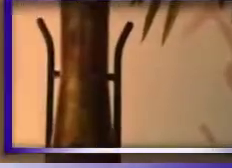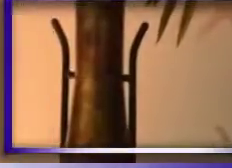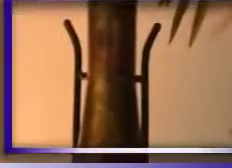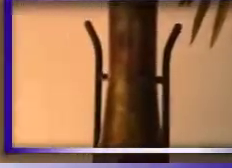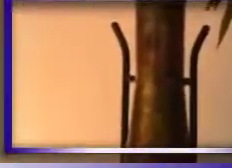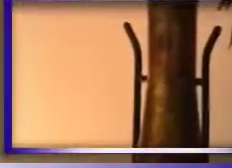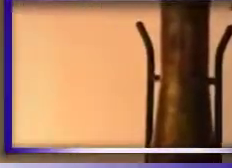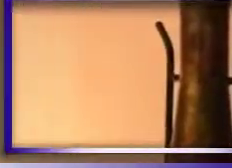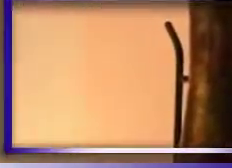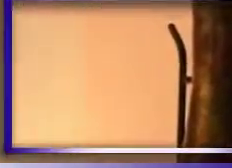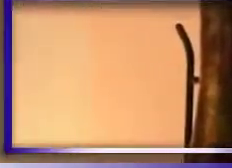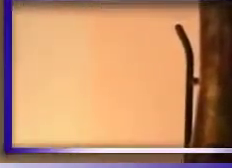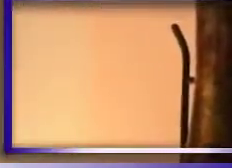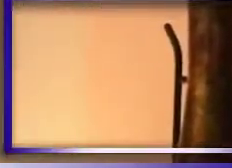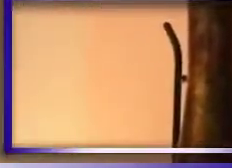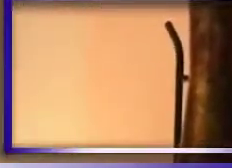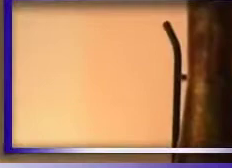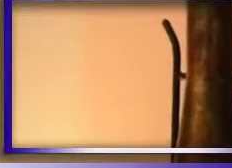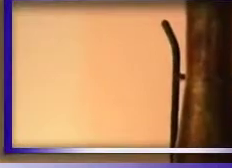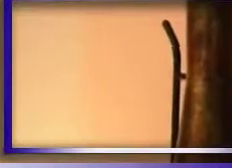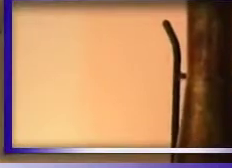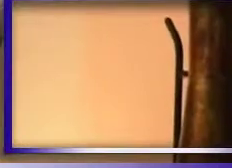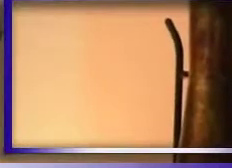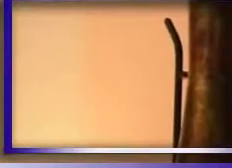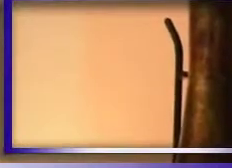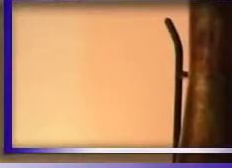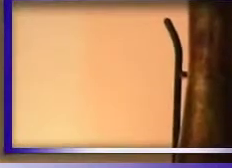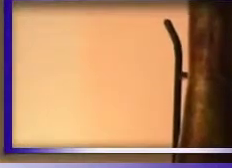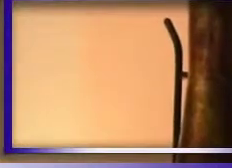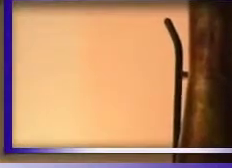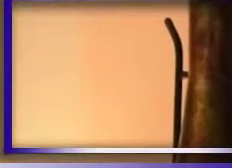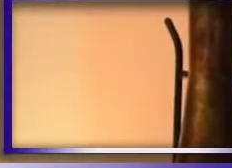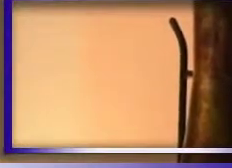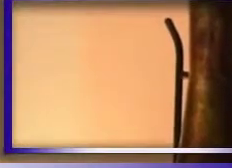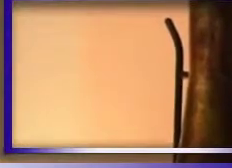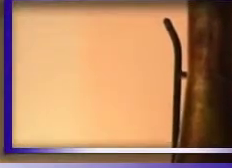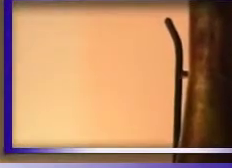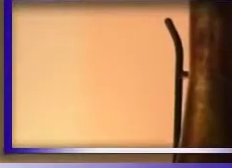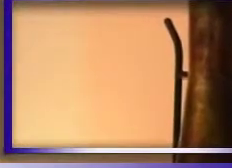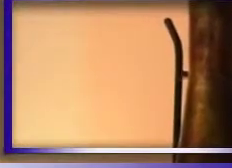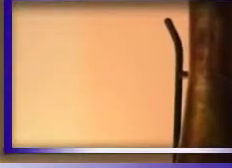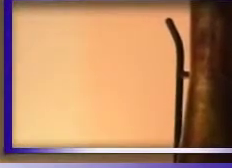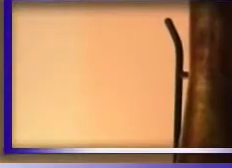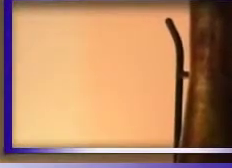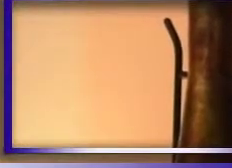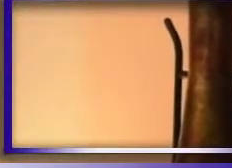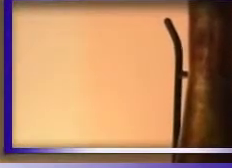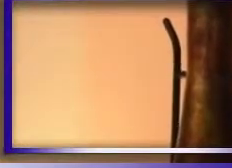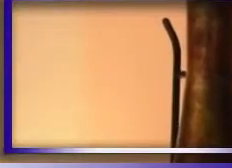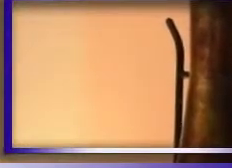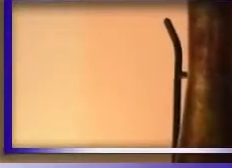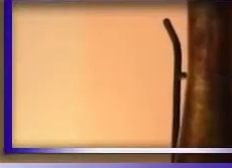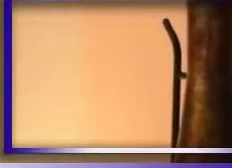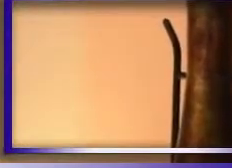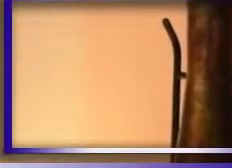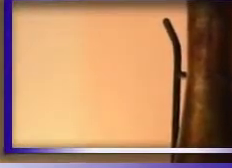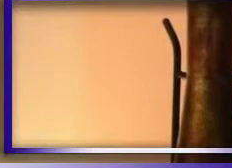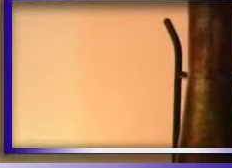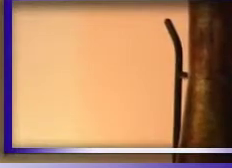and do a type of proselytizing that is simply, you know, this is what's working for me and this is what I'm